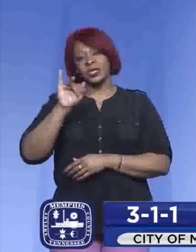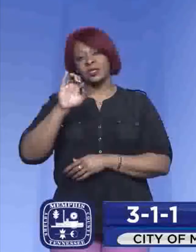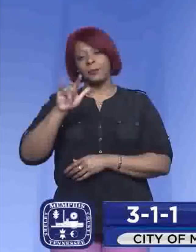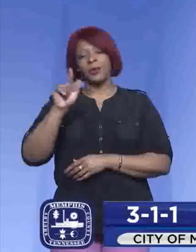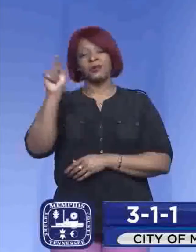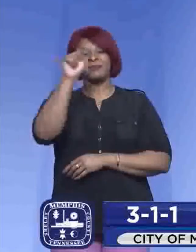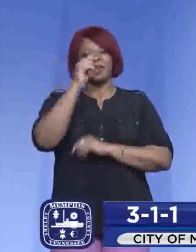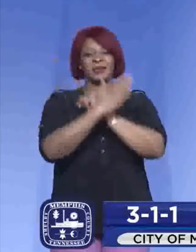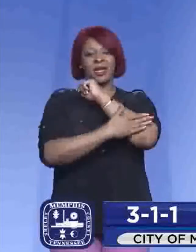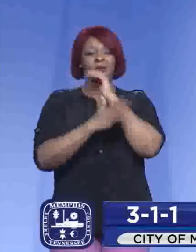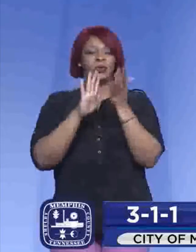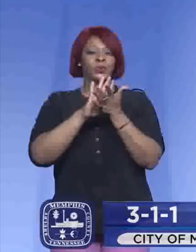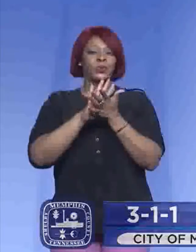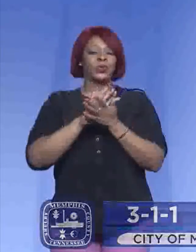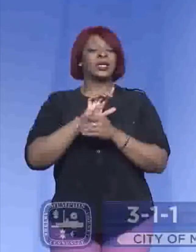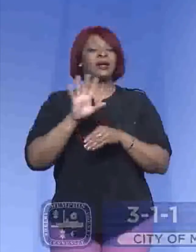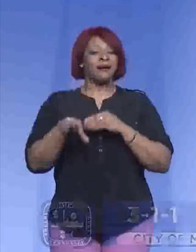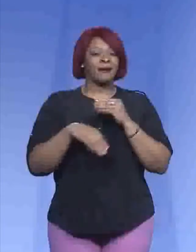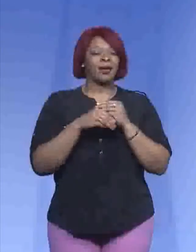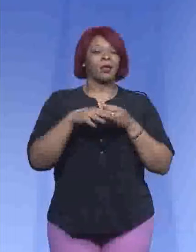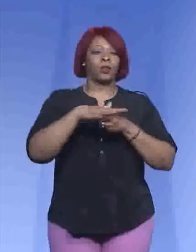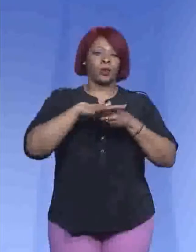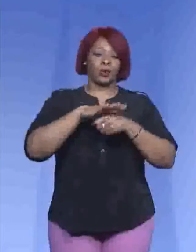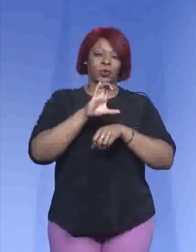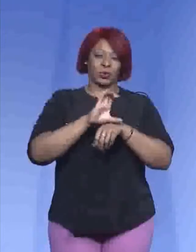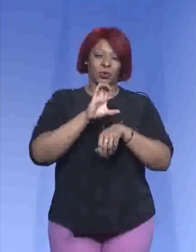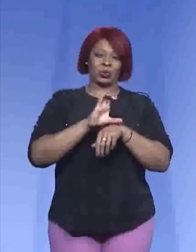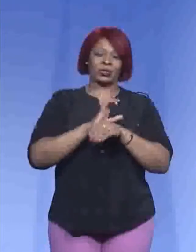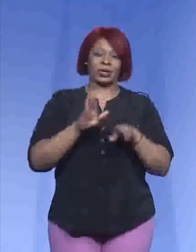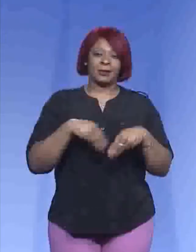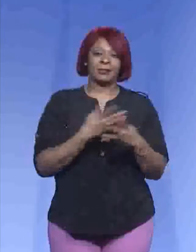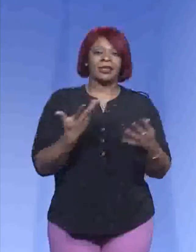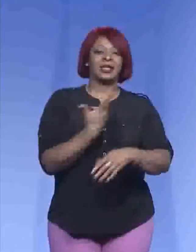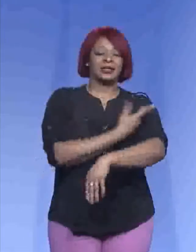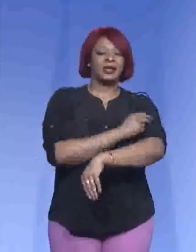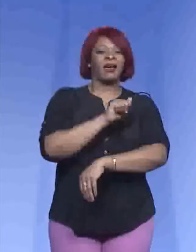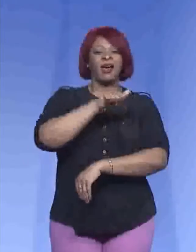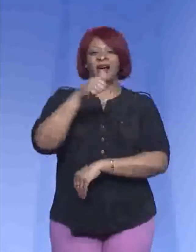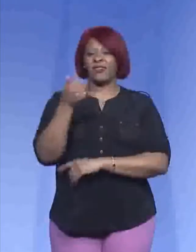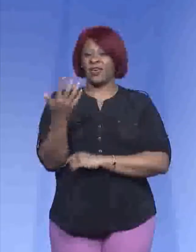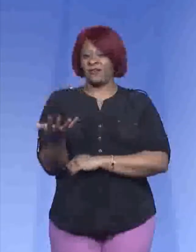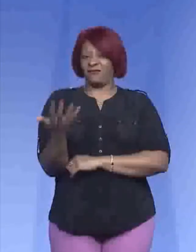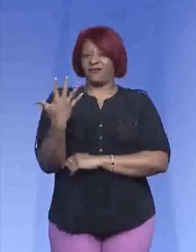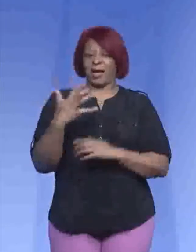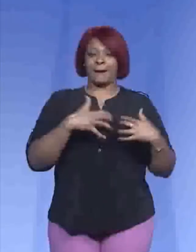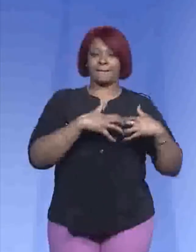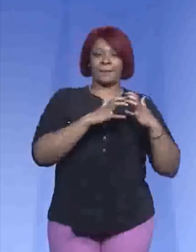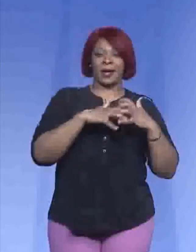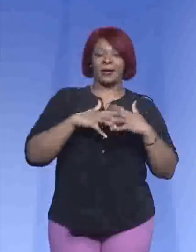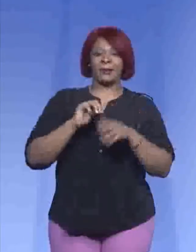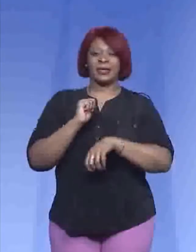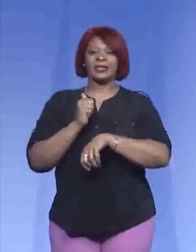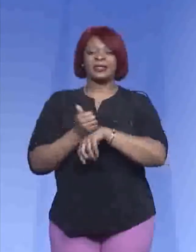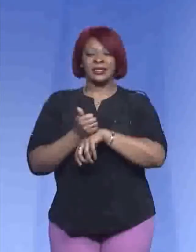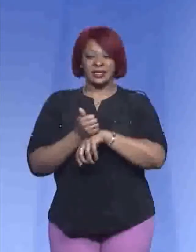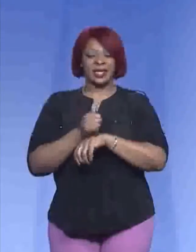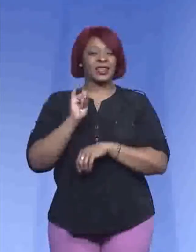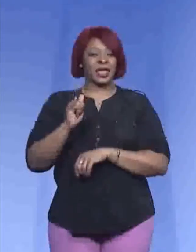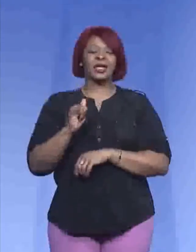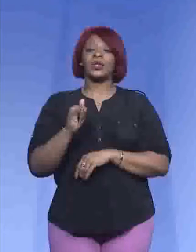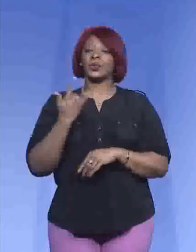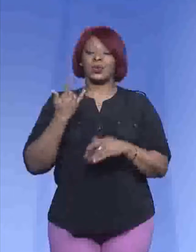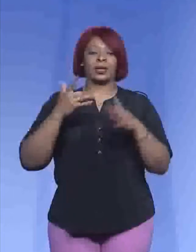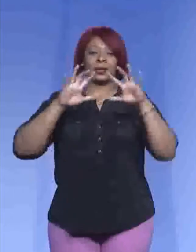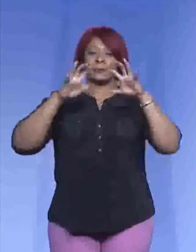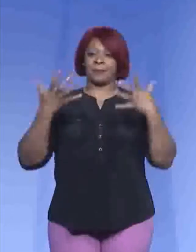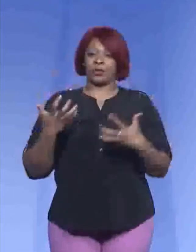addition to a site at a local church, in addition to the other 5 pods that we were doing. So that was a pretty robust